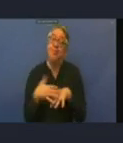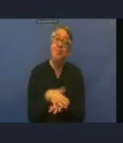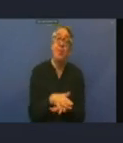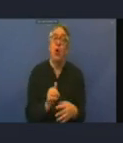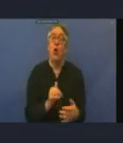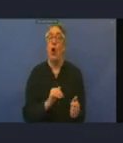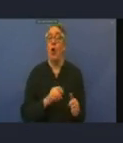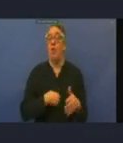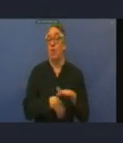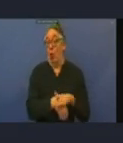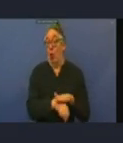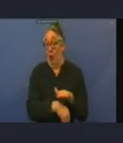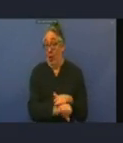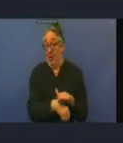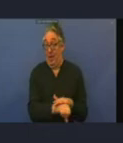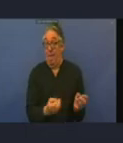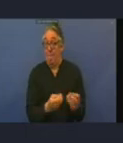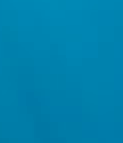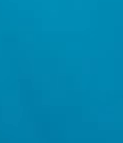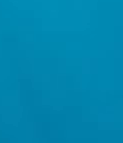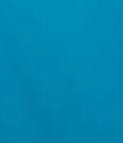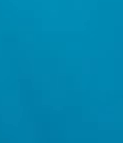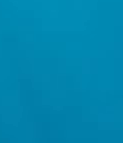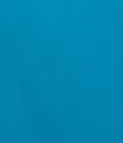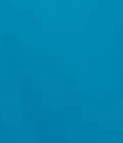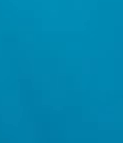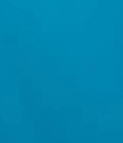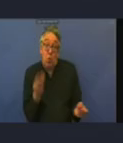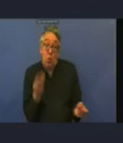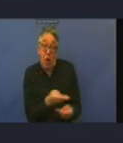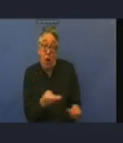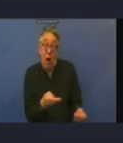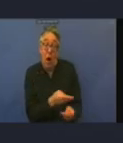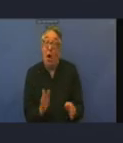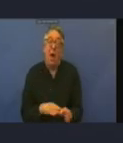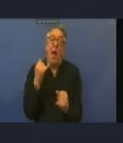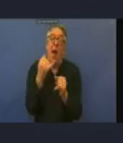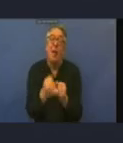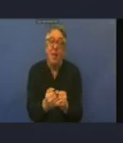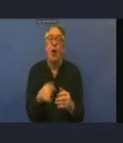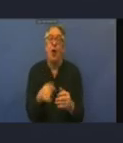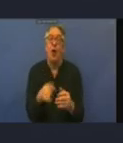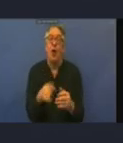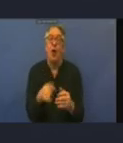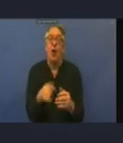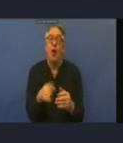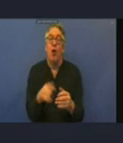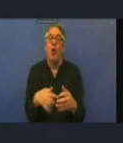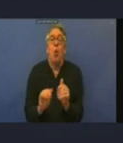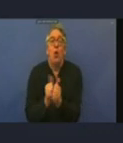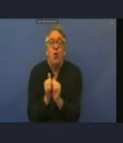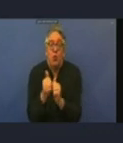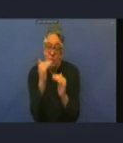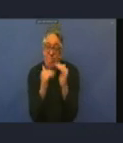their ideas, and then at the end of the project, they organize a small tournament, a small sporting events with the whole